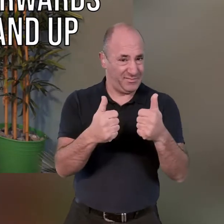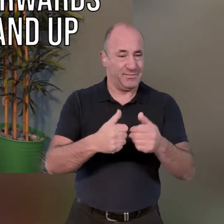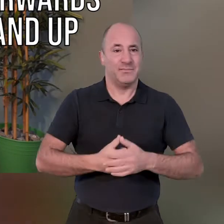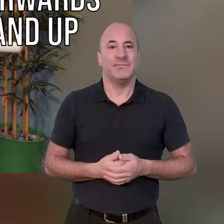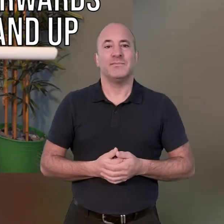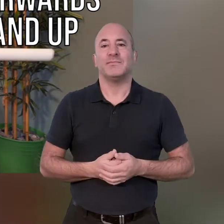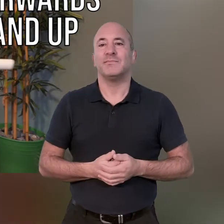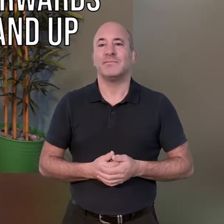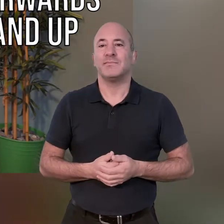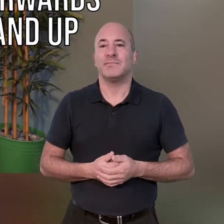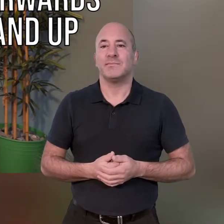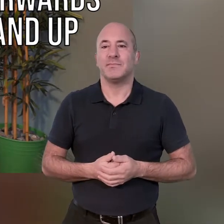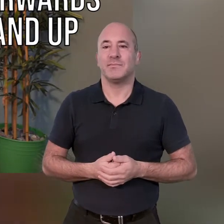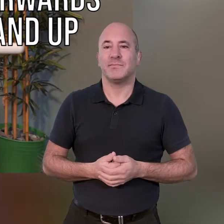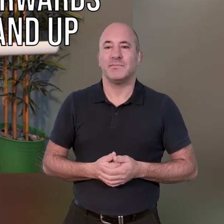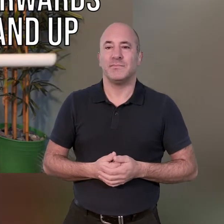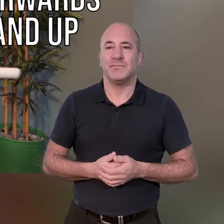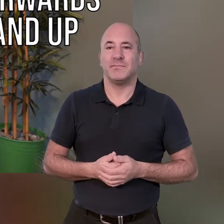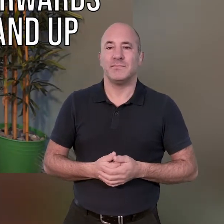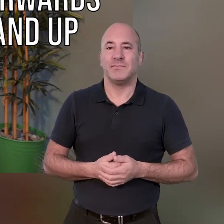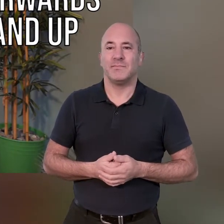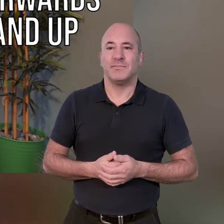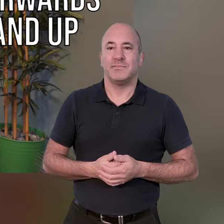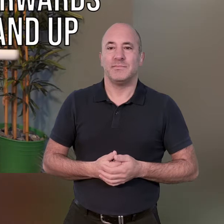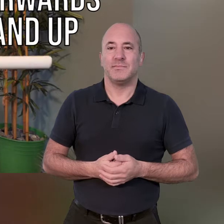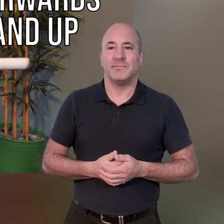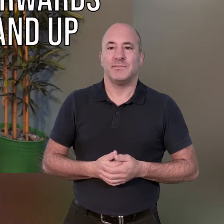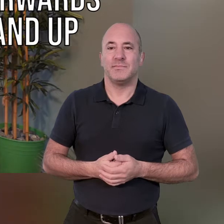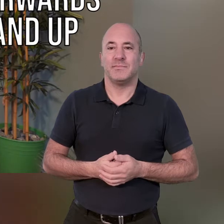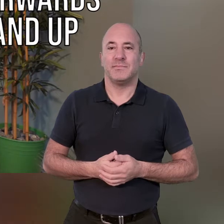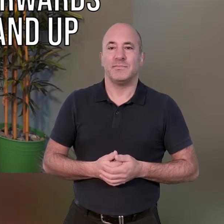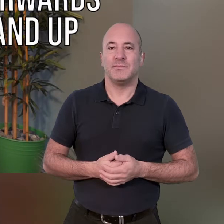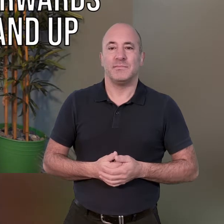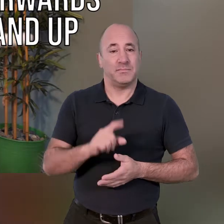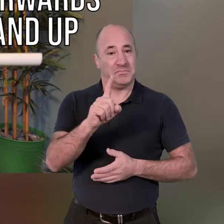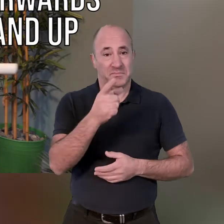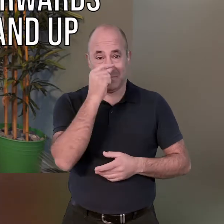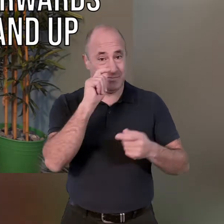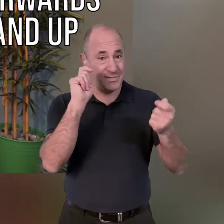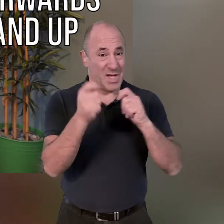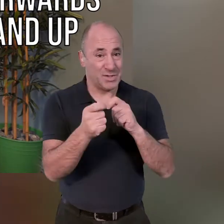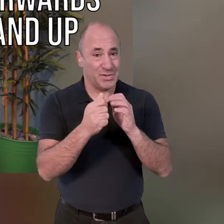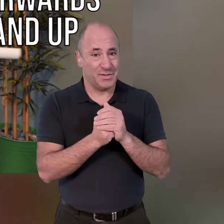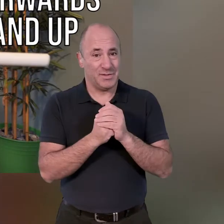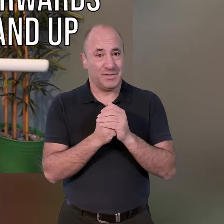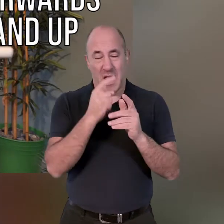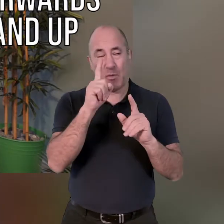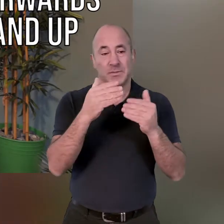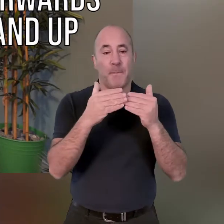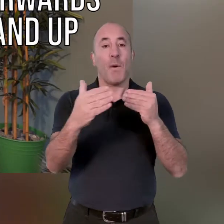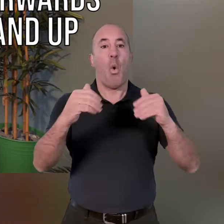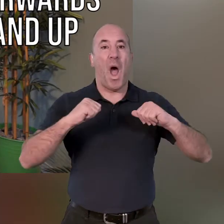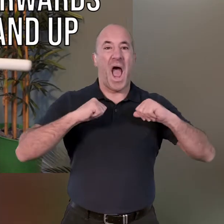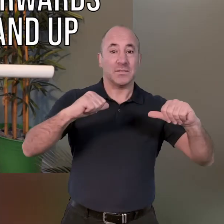doing 30 seconds of exercising and 30 seconds of rest. However, we can change that so we can do